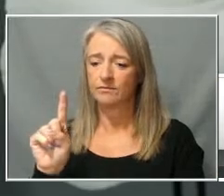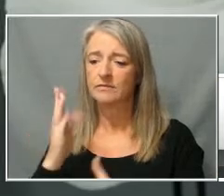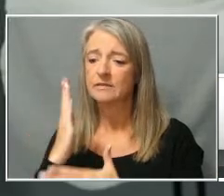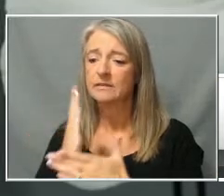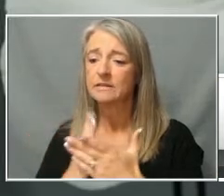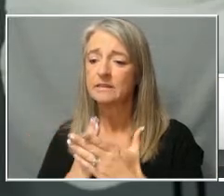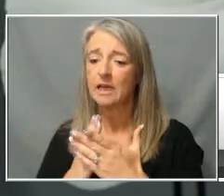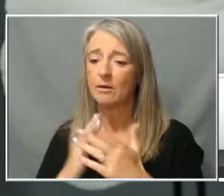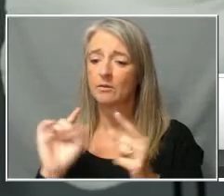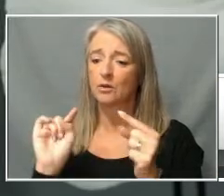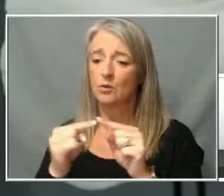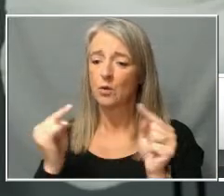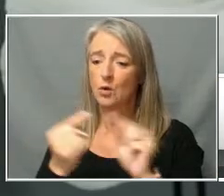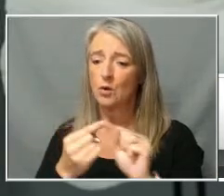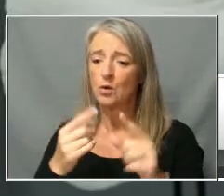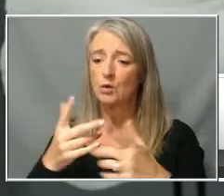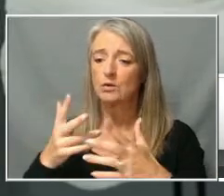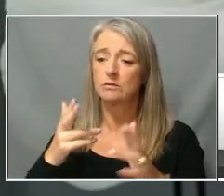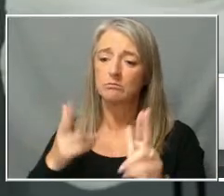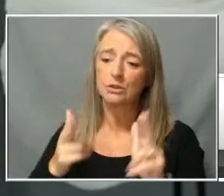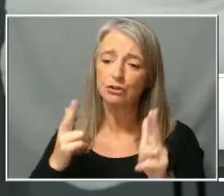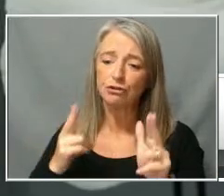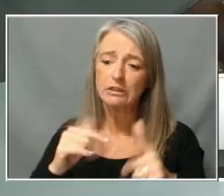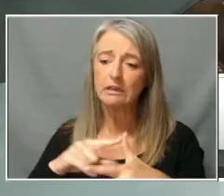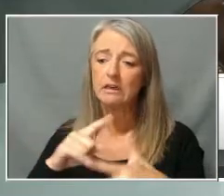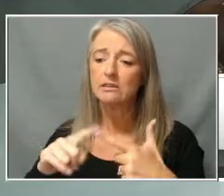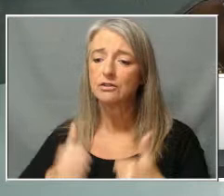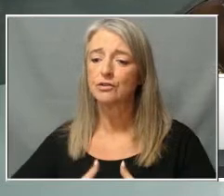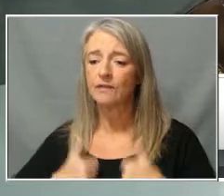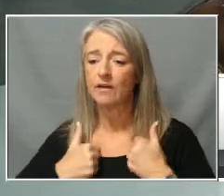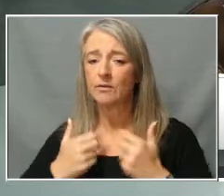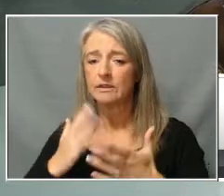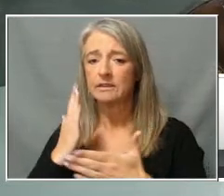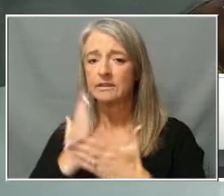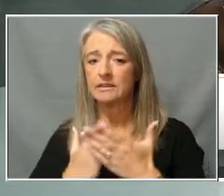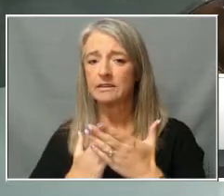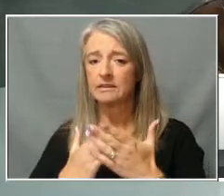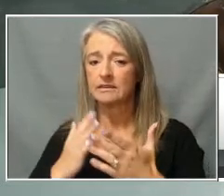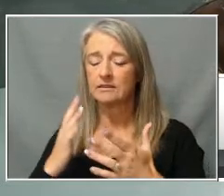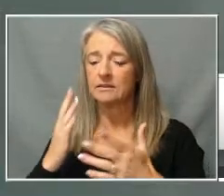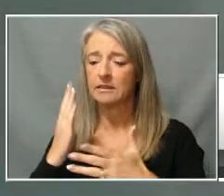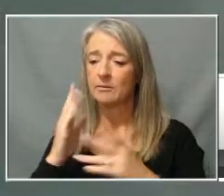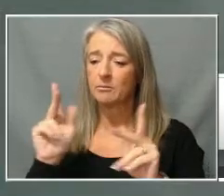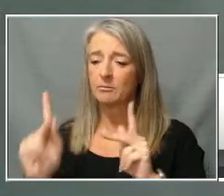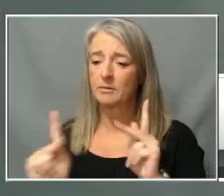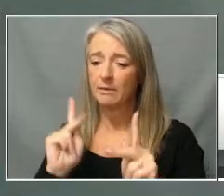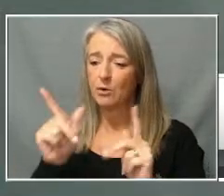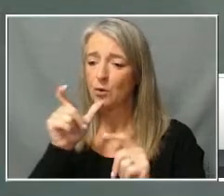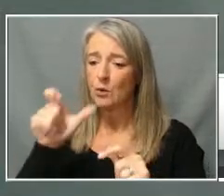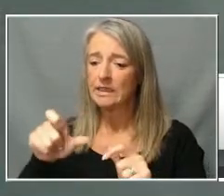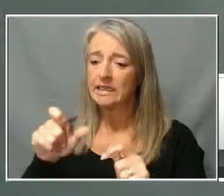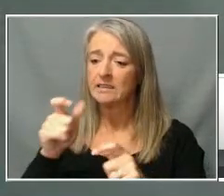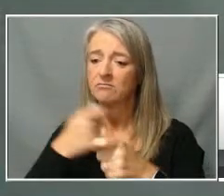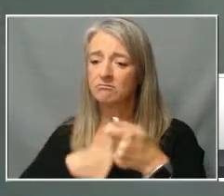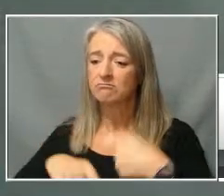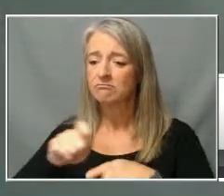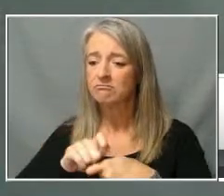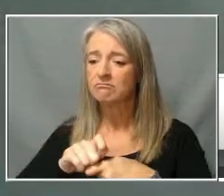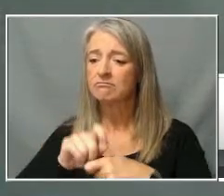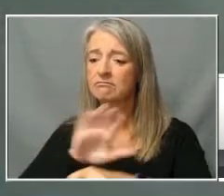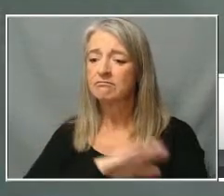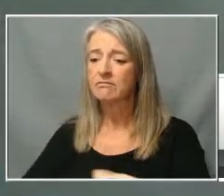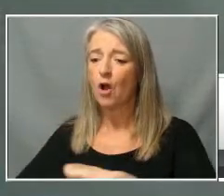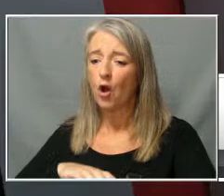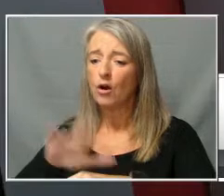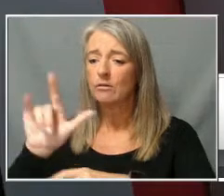from artillery, from machine guns, were survivable. There was a subset of individuals who needed these prosthetics, thousands upon thousands of